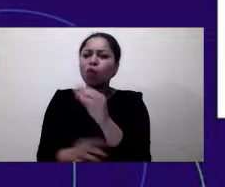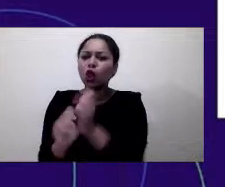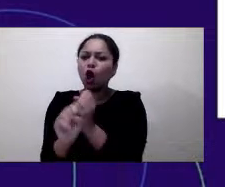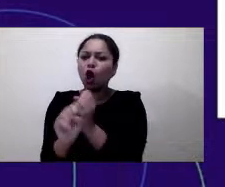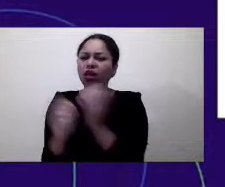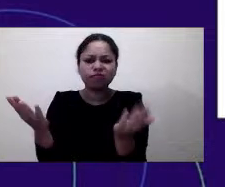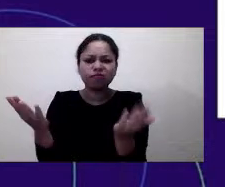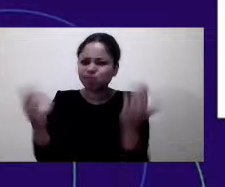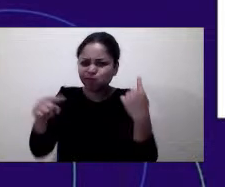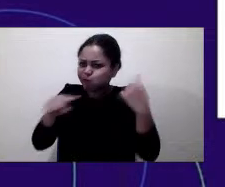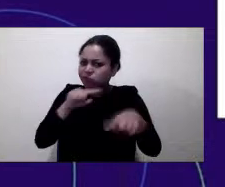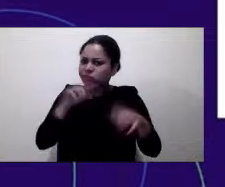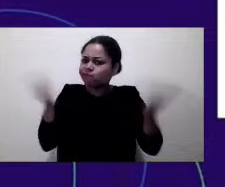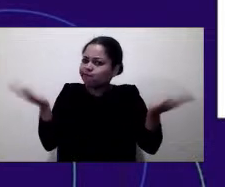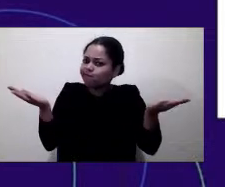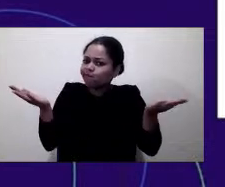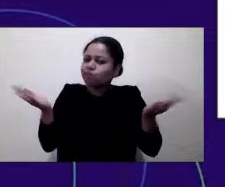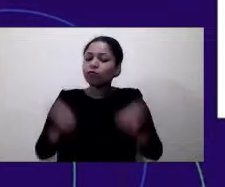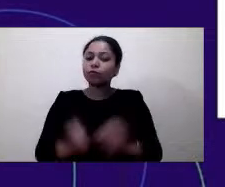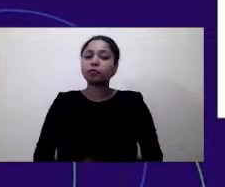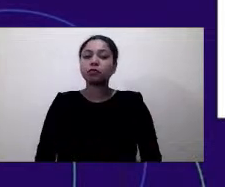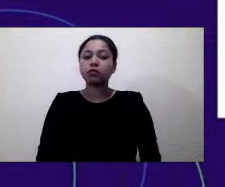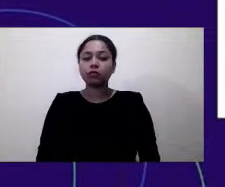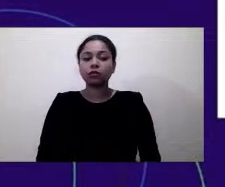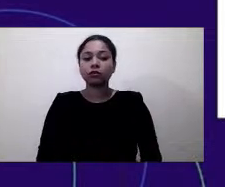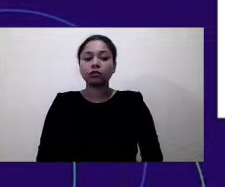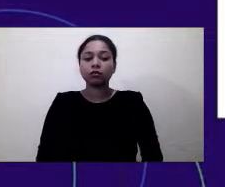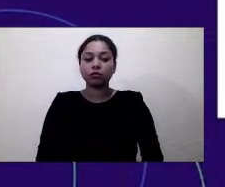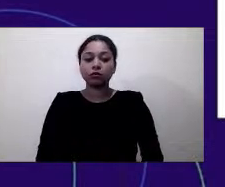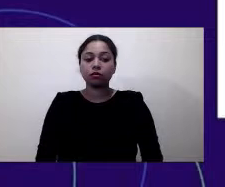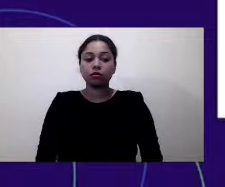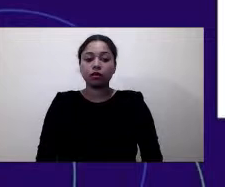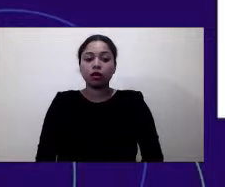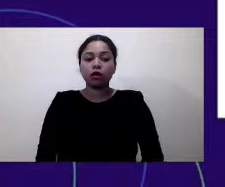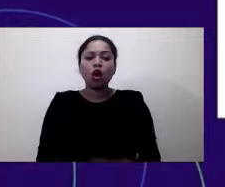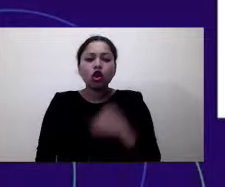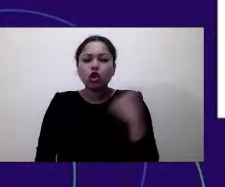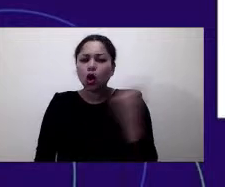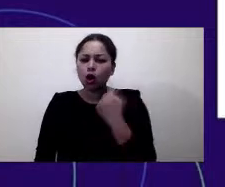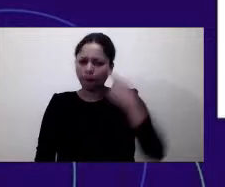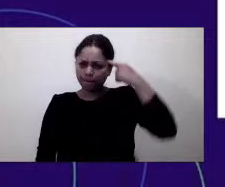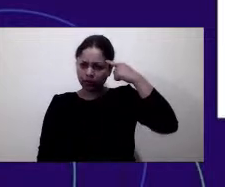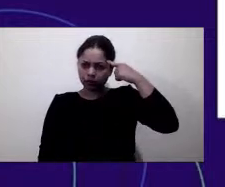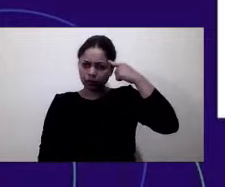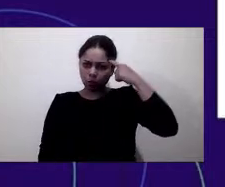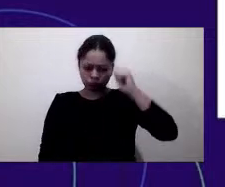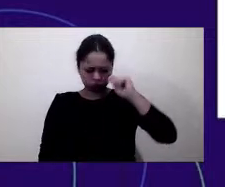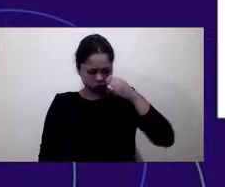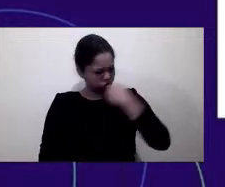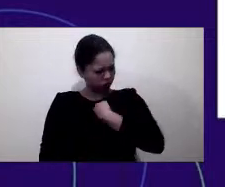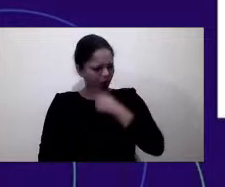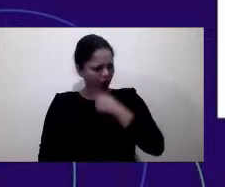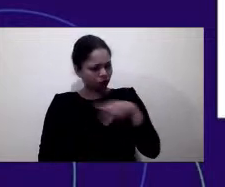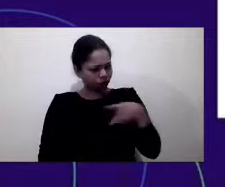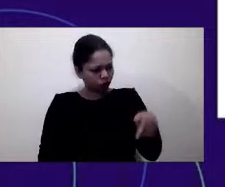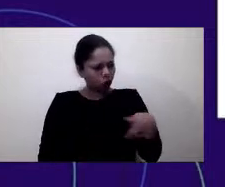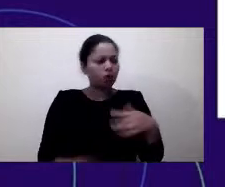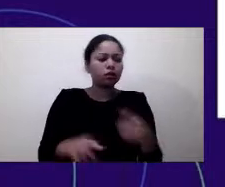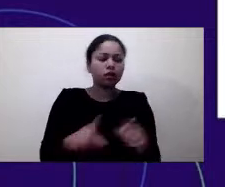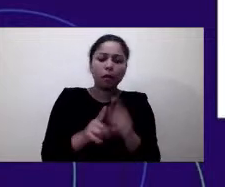So when we think about ourselves as students or teachers, one thing that is clear is that